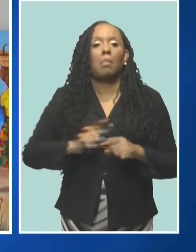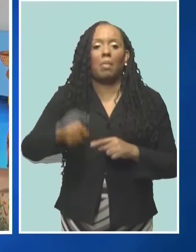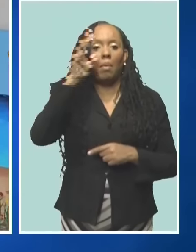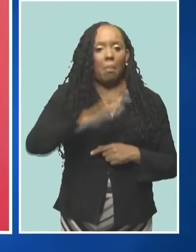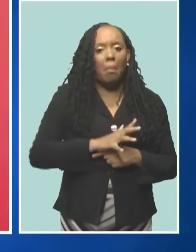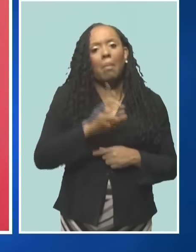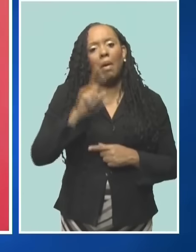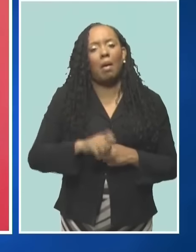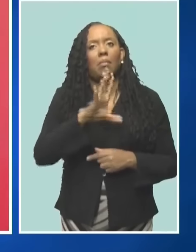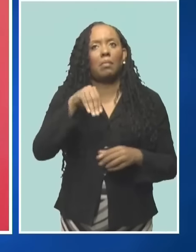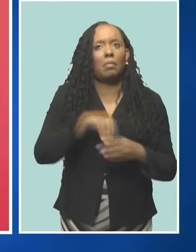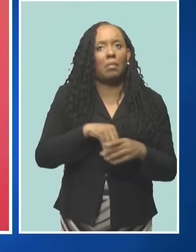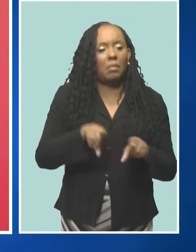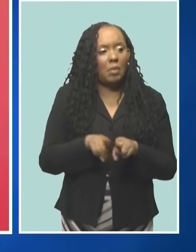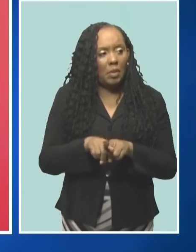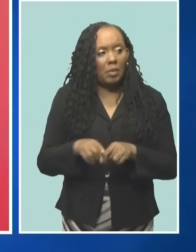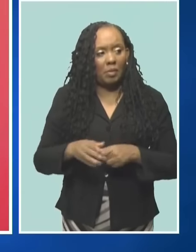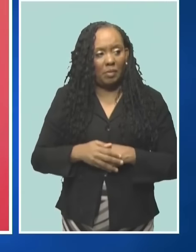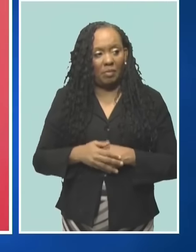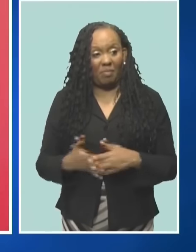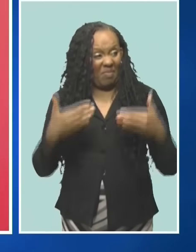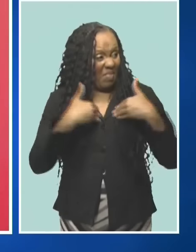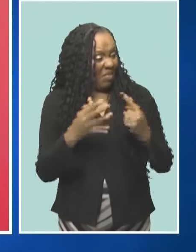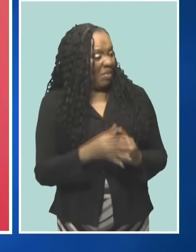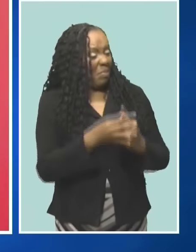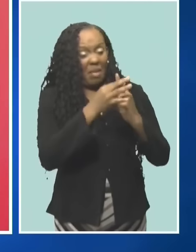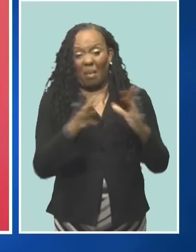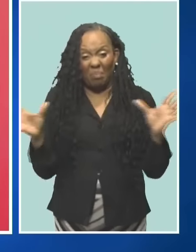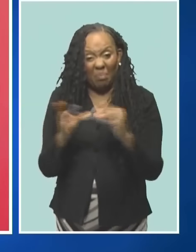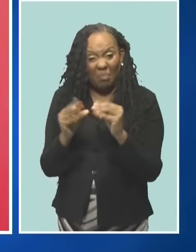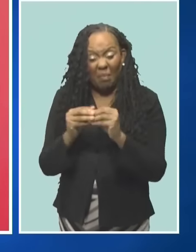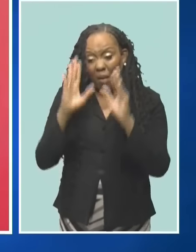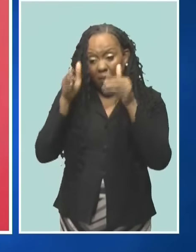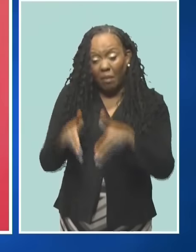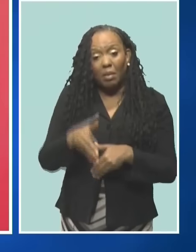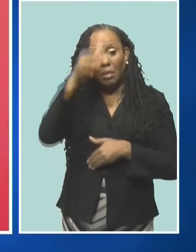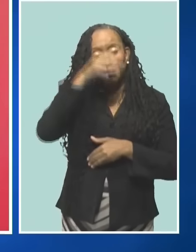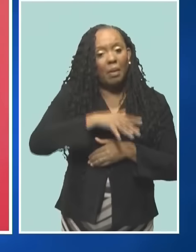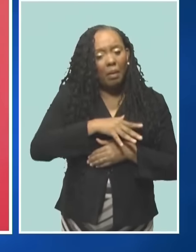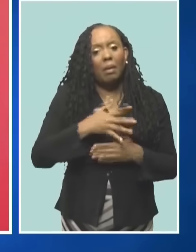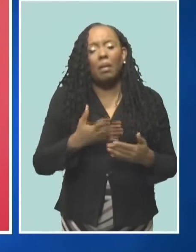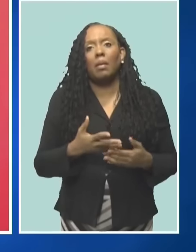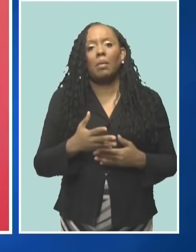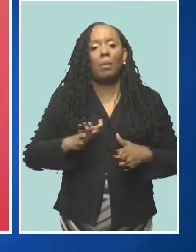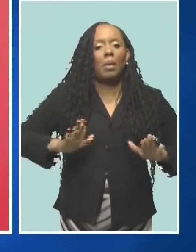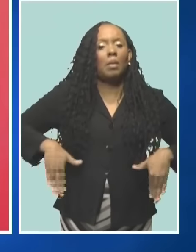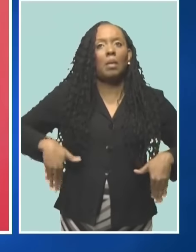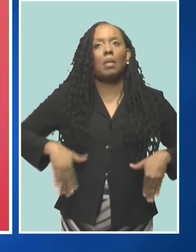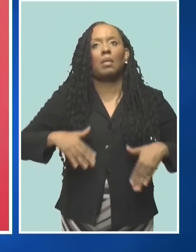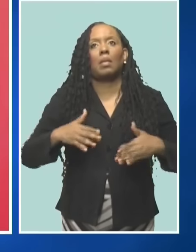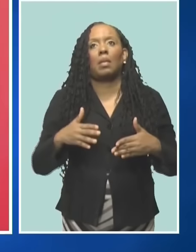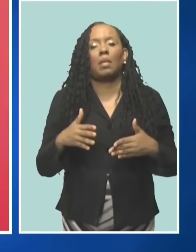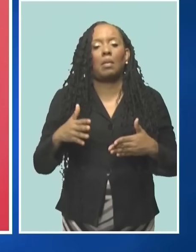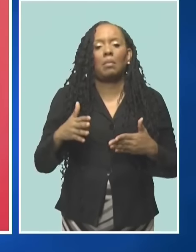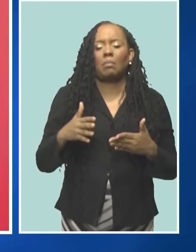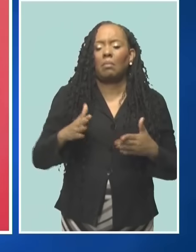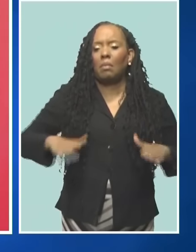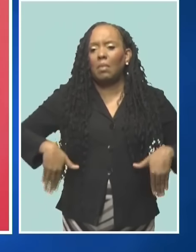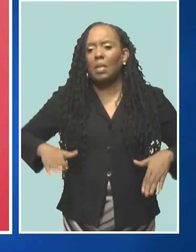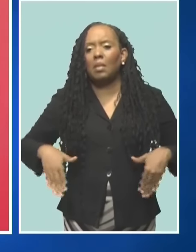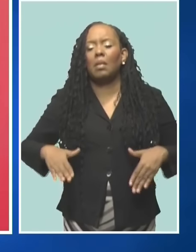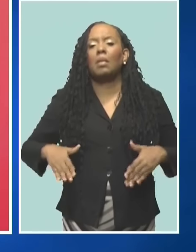trend. We have some special sessions planned focusing on males. We haven't confirmed the school that we're going to target as